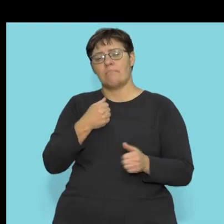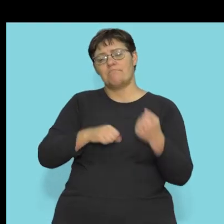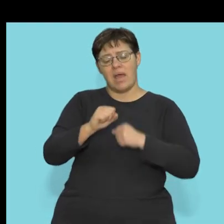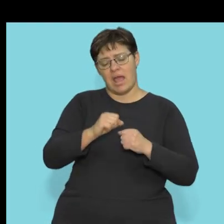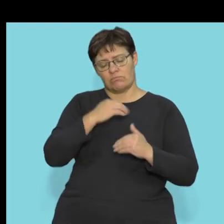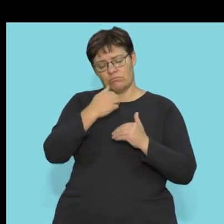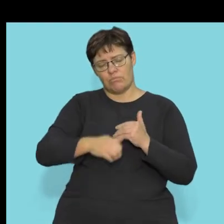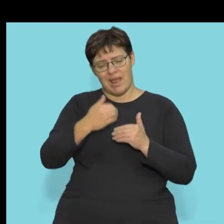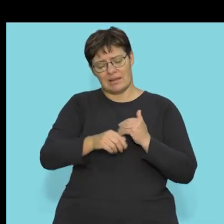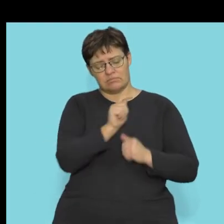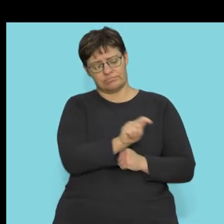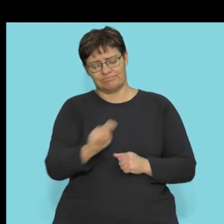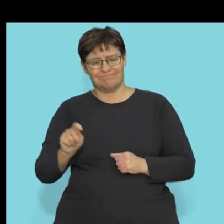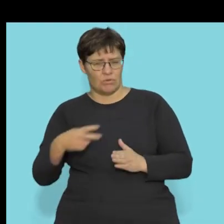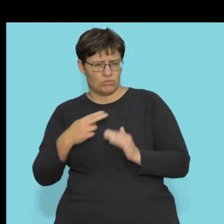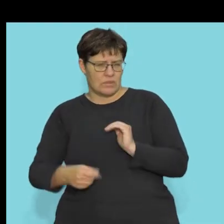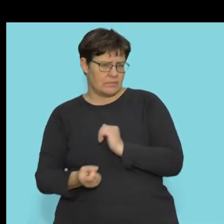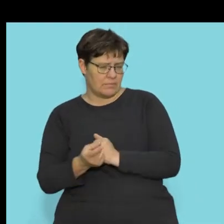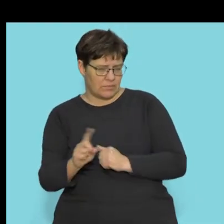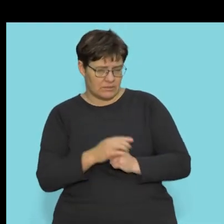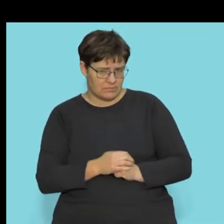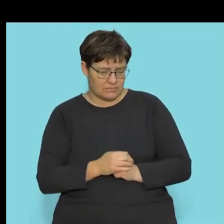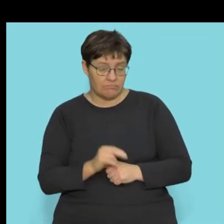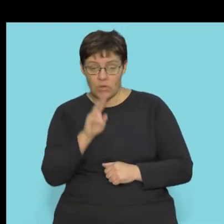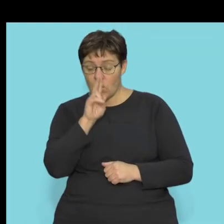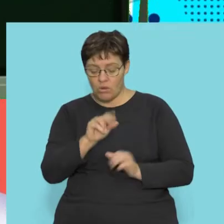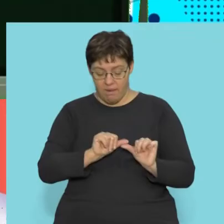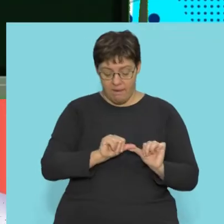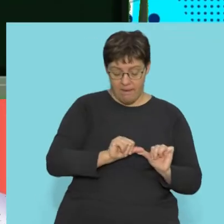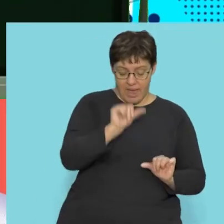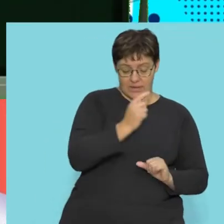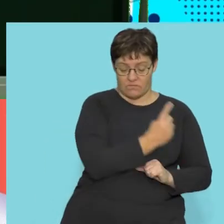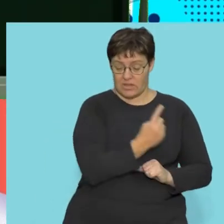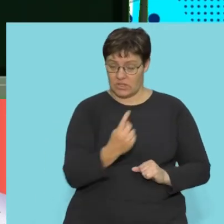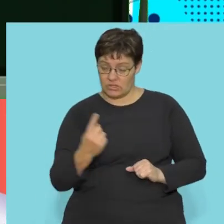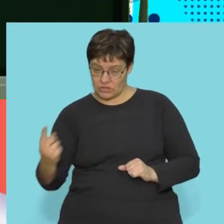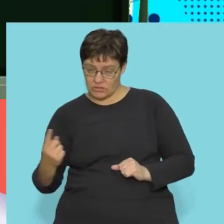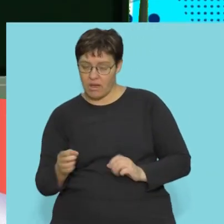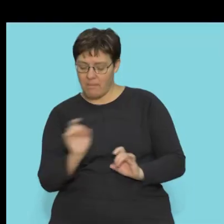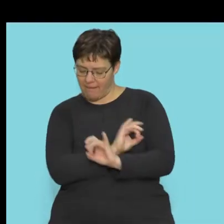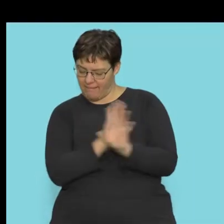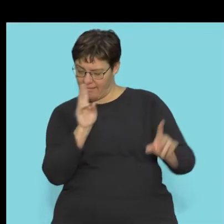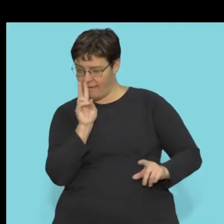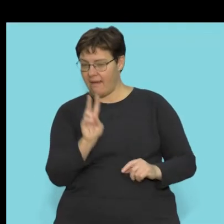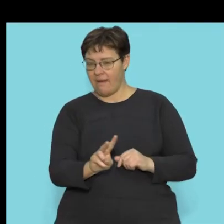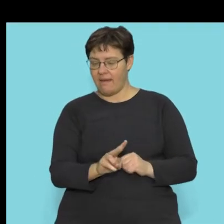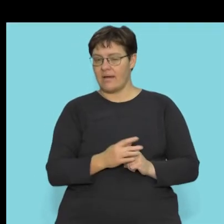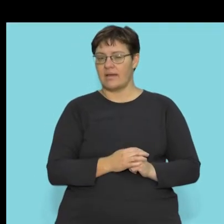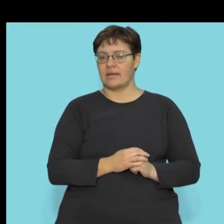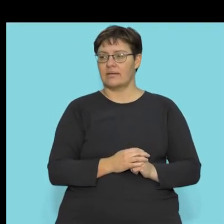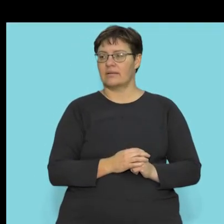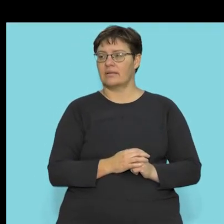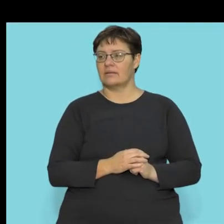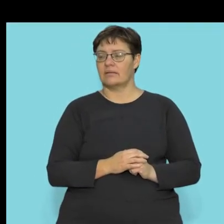the results of the baked loaves? So guys, when we've looked at this, we measured the height of these loaves, and we can clearly